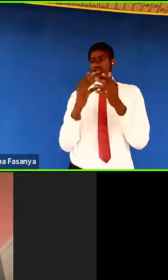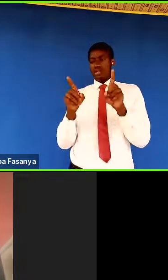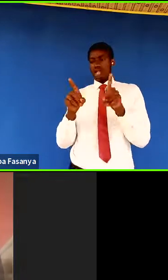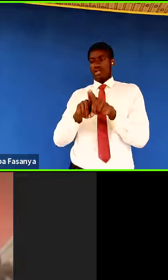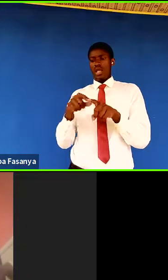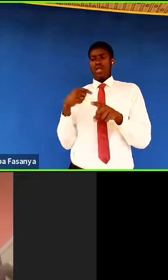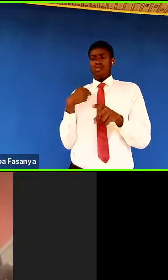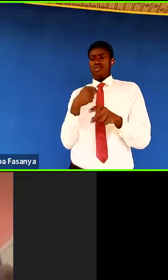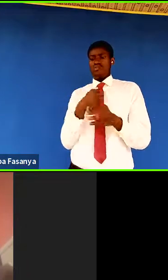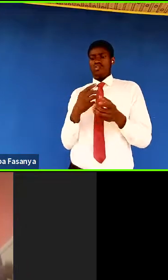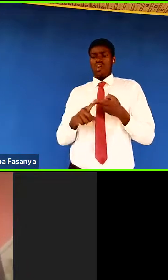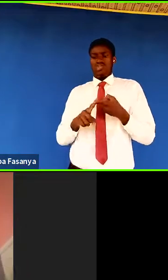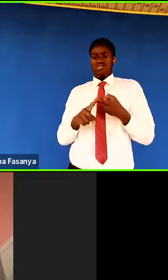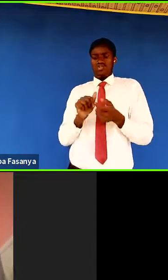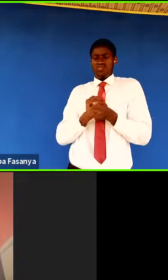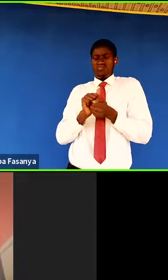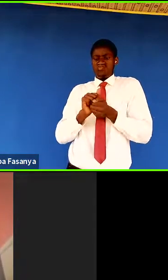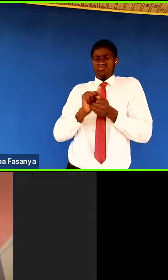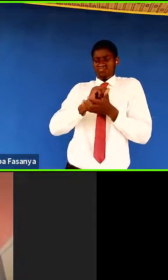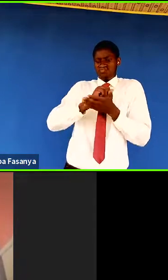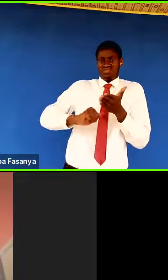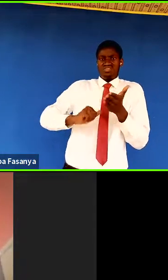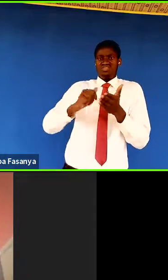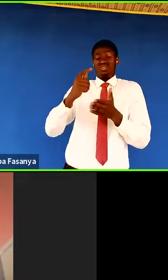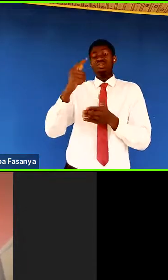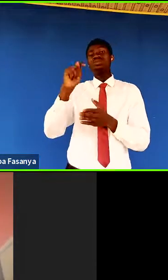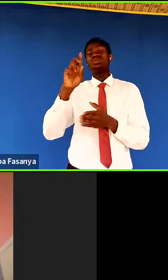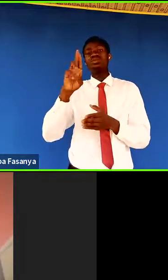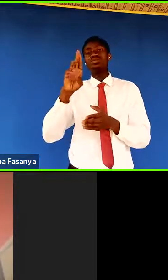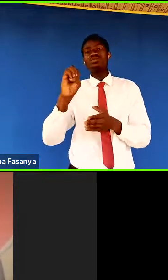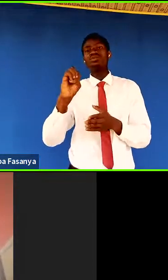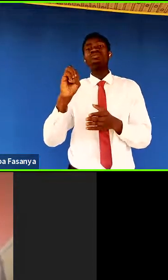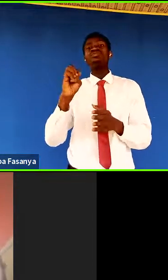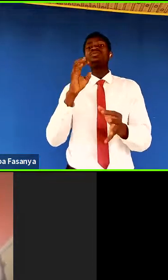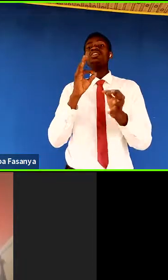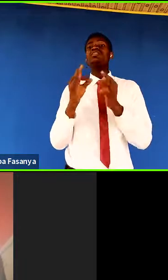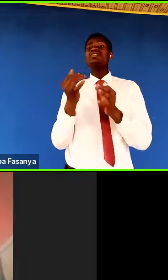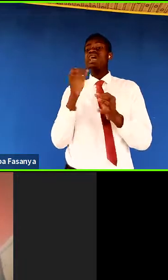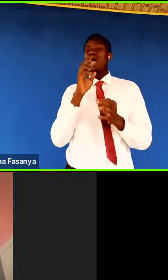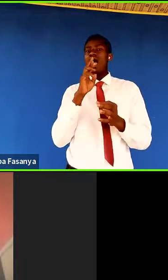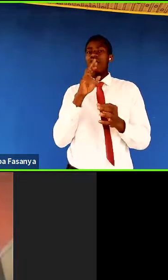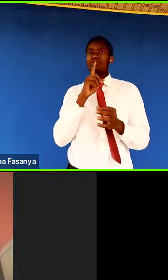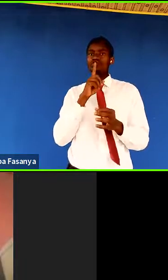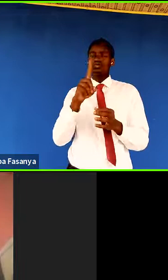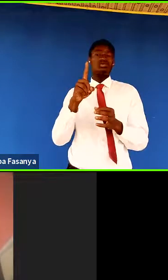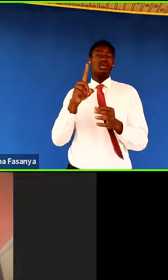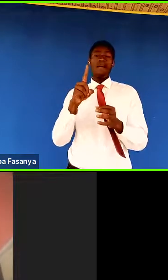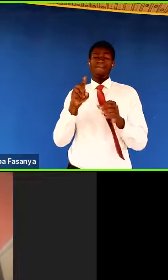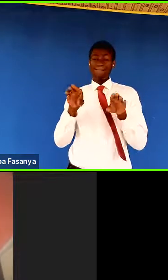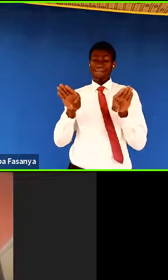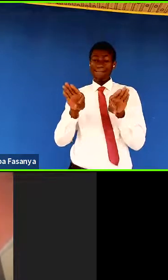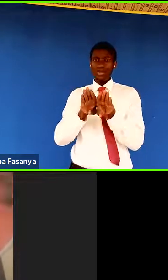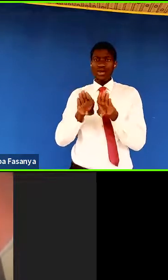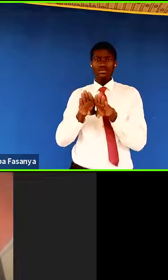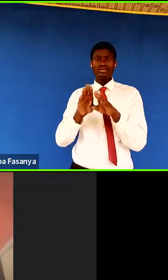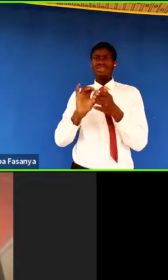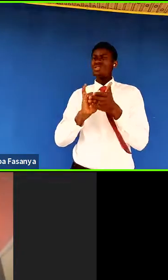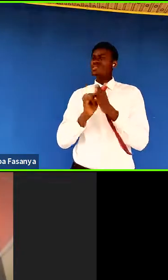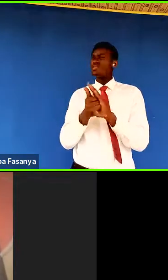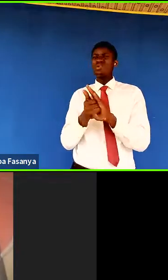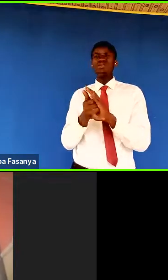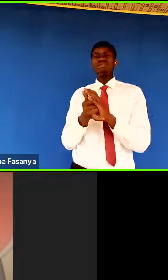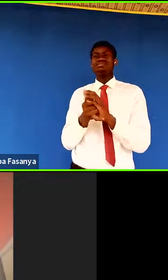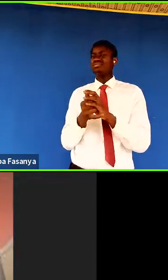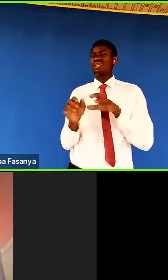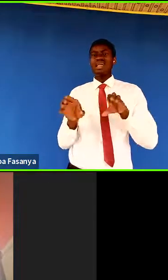everything. But if they are truly blocked, those kind of interventions will not work. Okay, we used to do it in the past, okay,